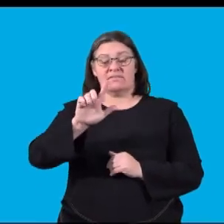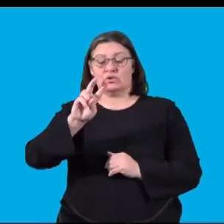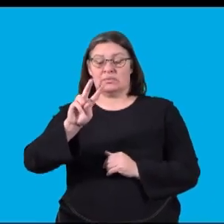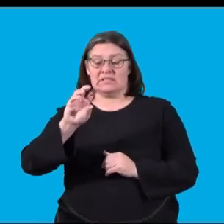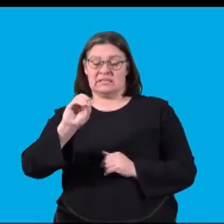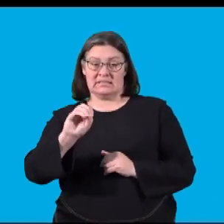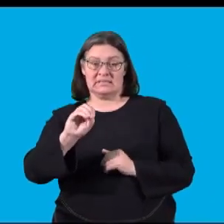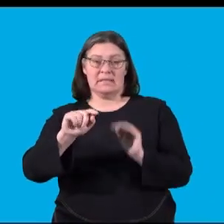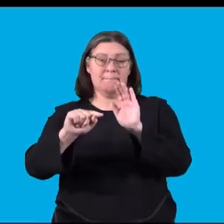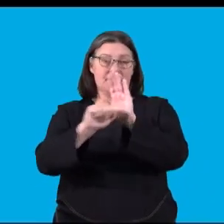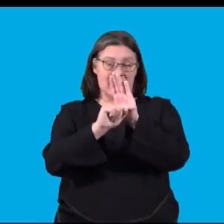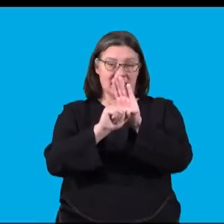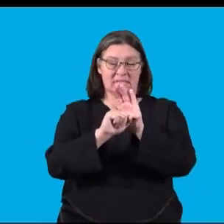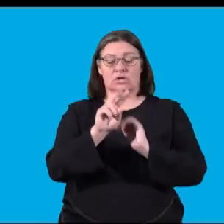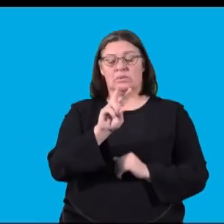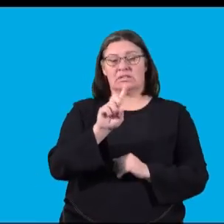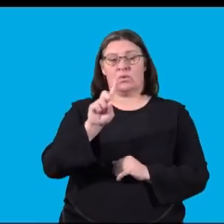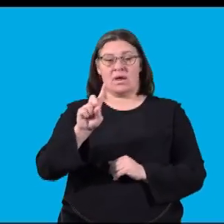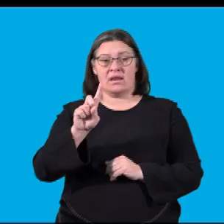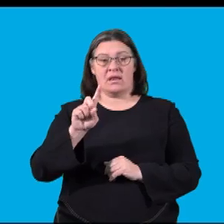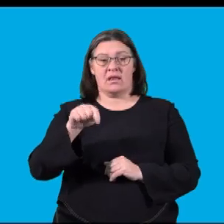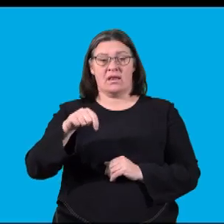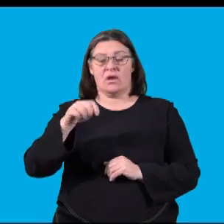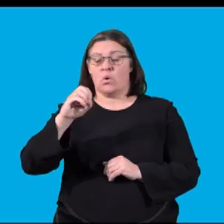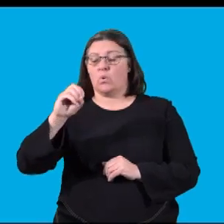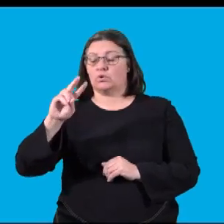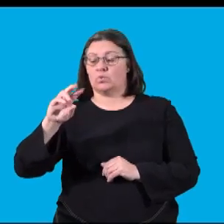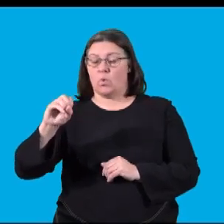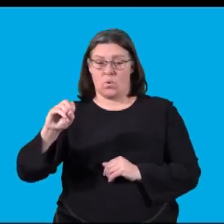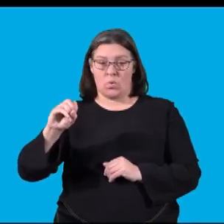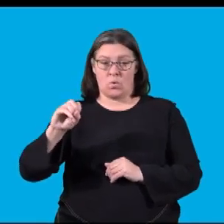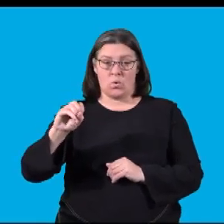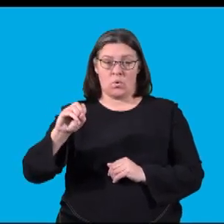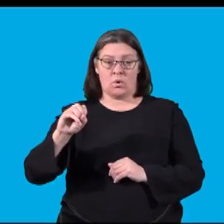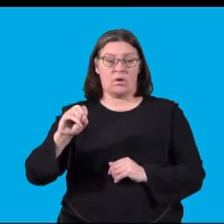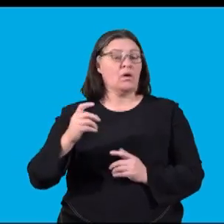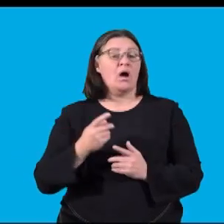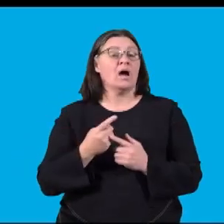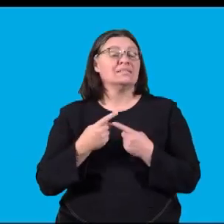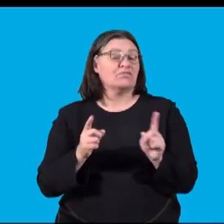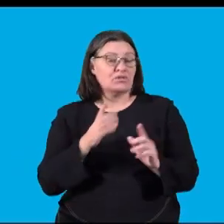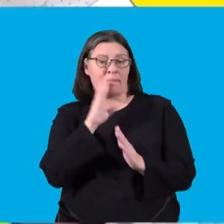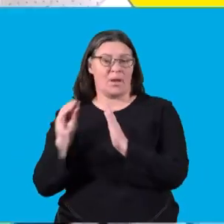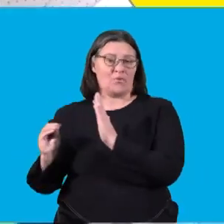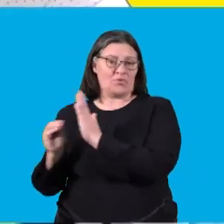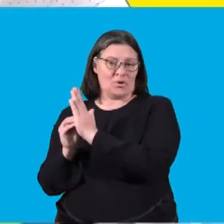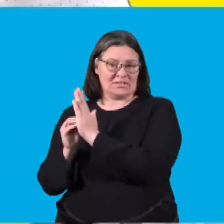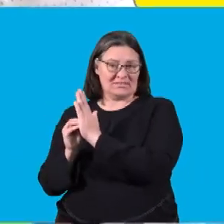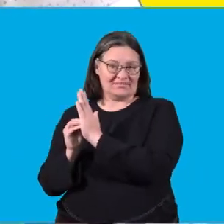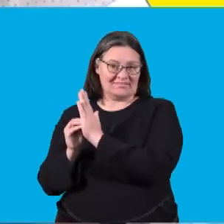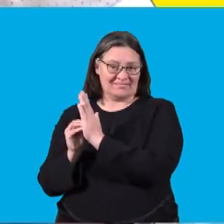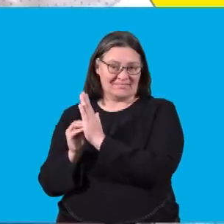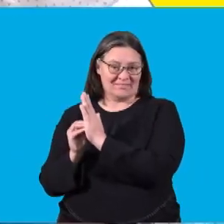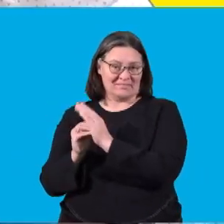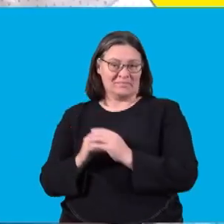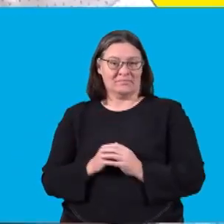25,720 minus my 21,020. The difference is what I record in the statement of